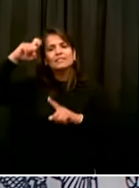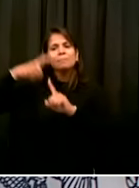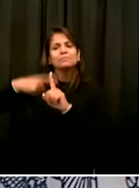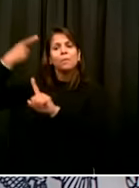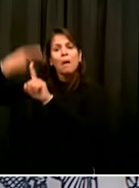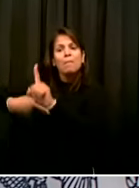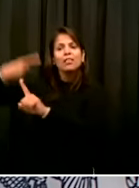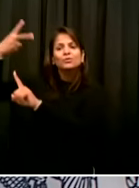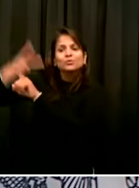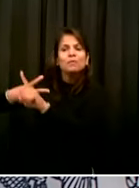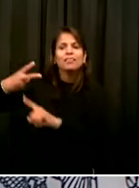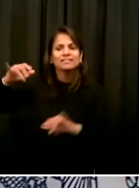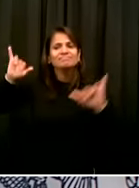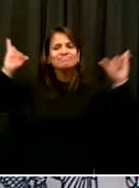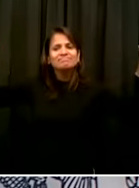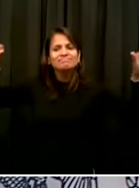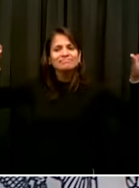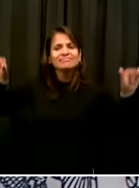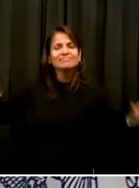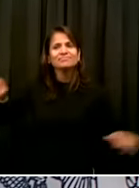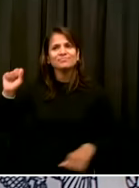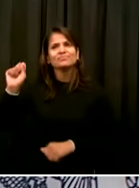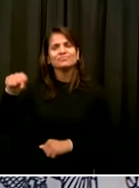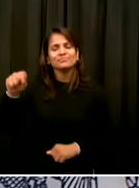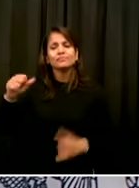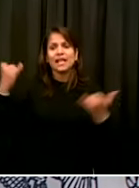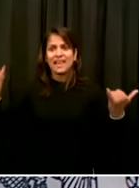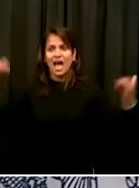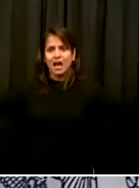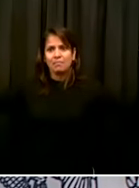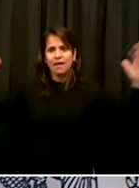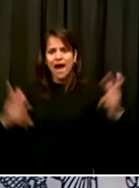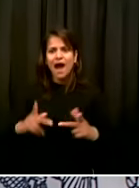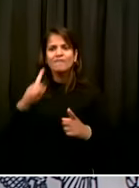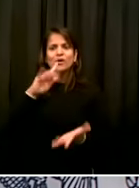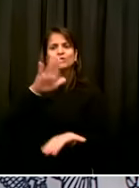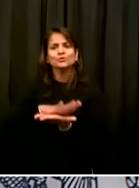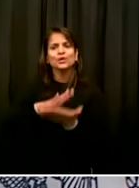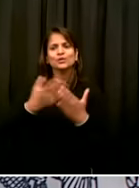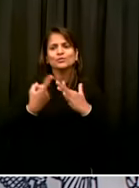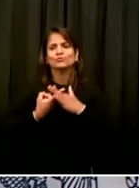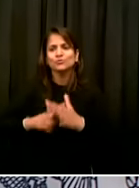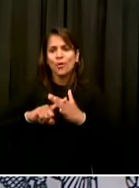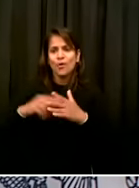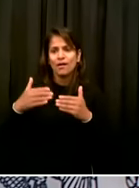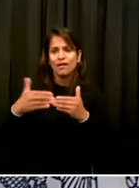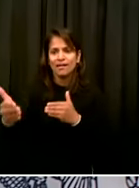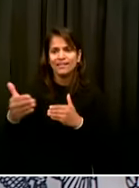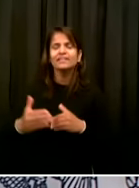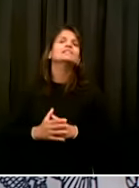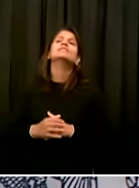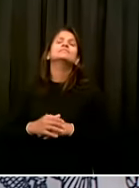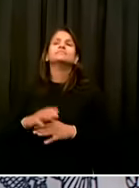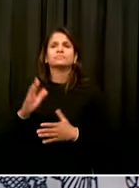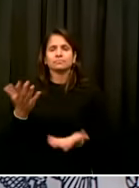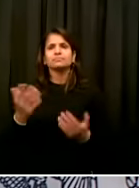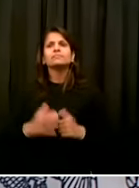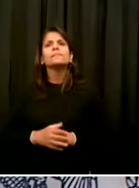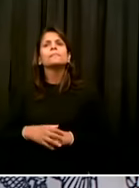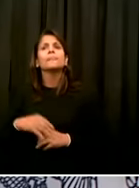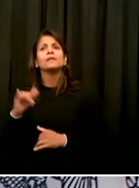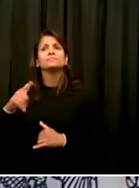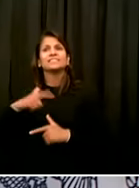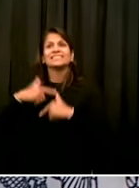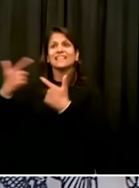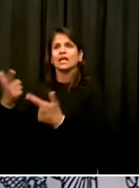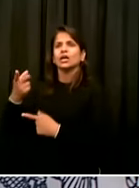I'm going to turn to Dr. Choksi, who, as a parent himself, thinks about this, and as the husband of a